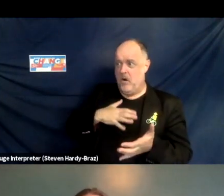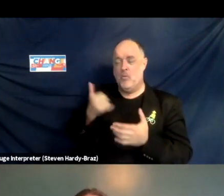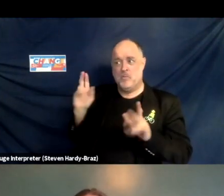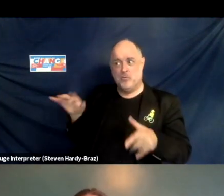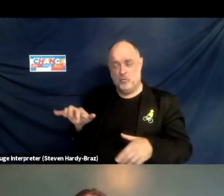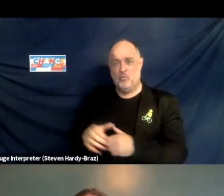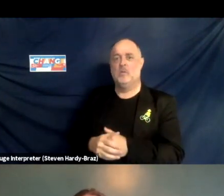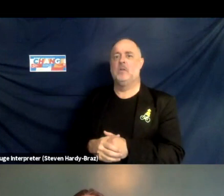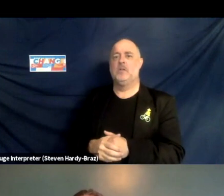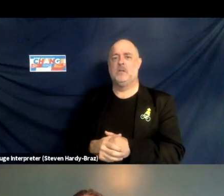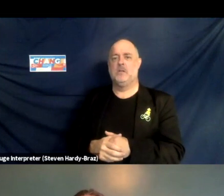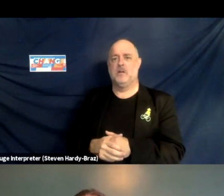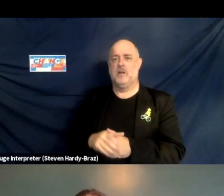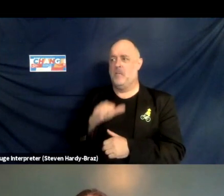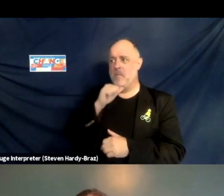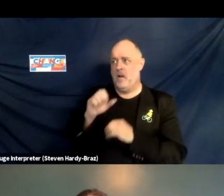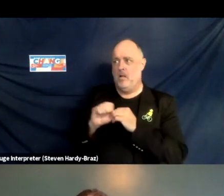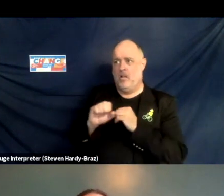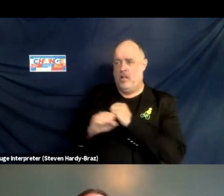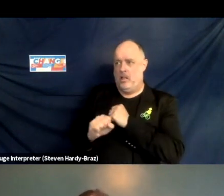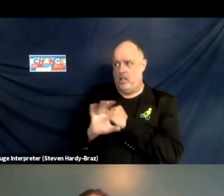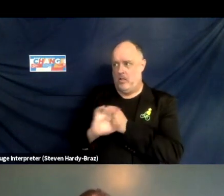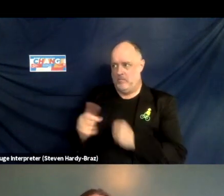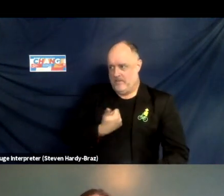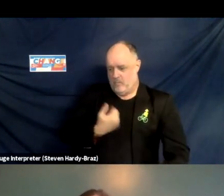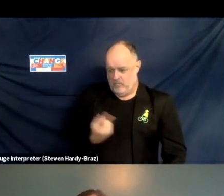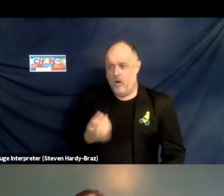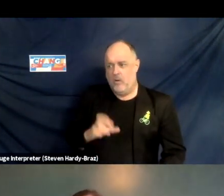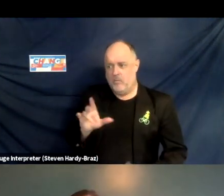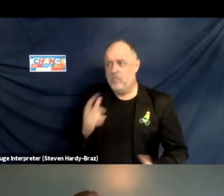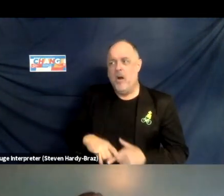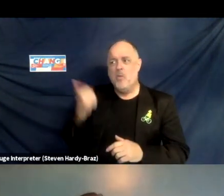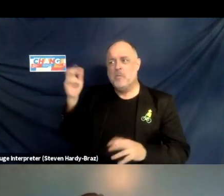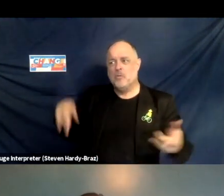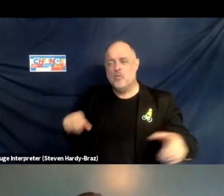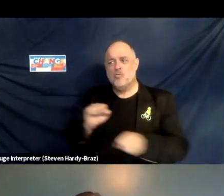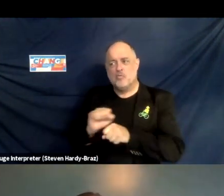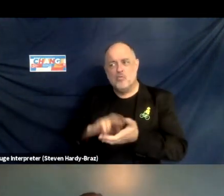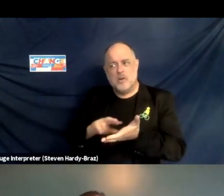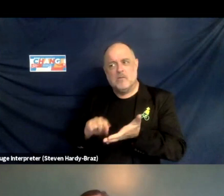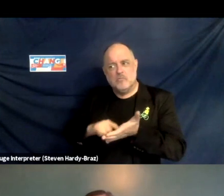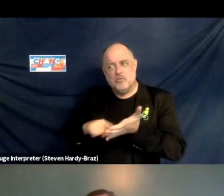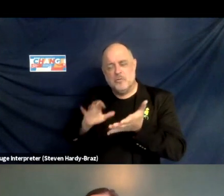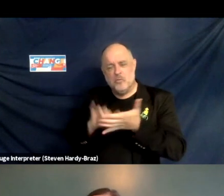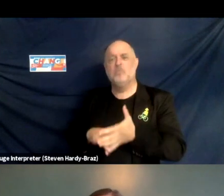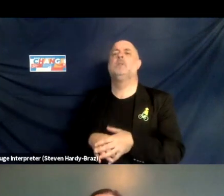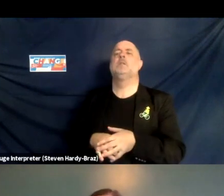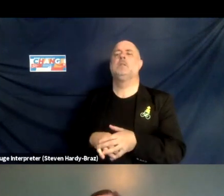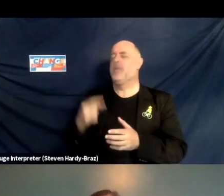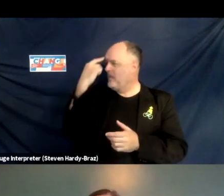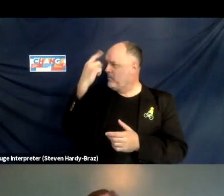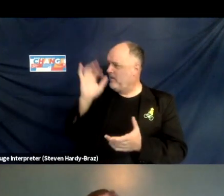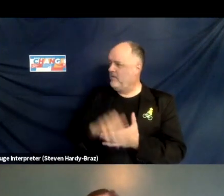the only person doing this work. They're doing this work bi-coastal. So I think bringing in, and that's what